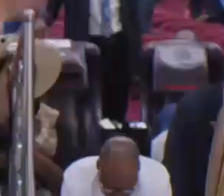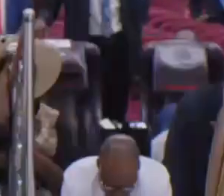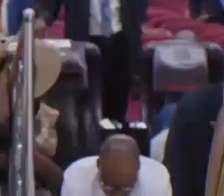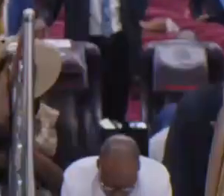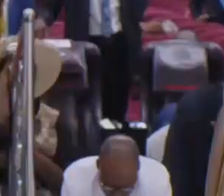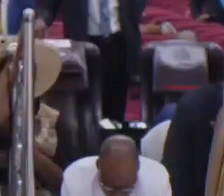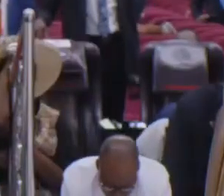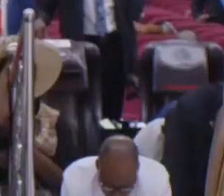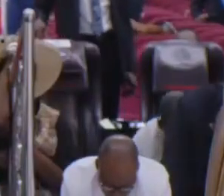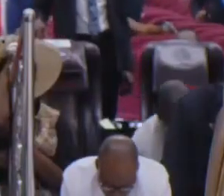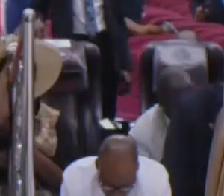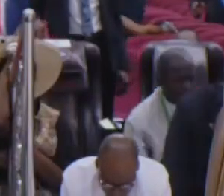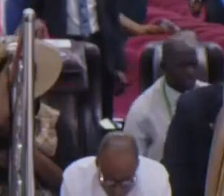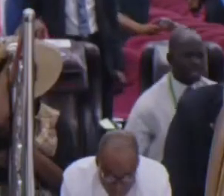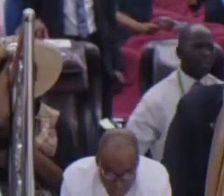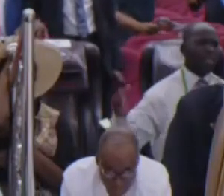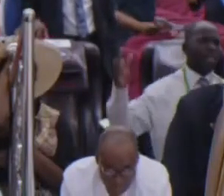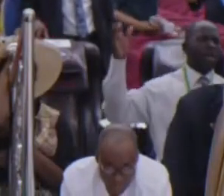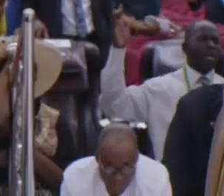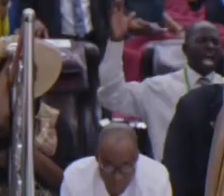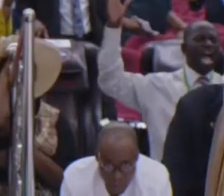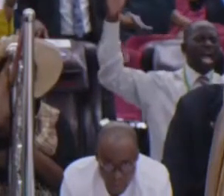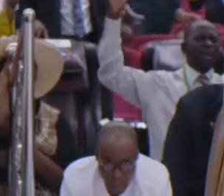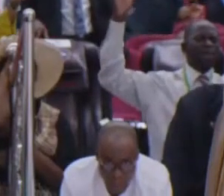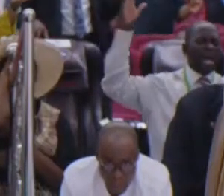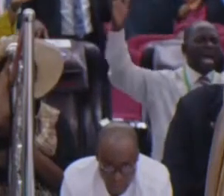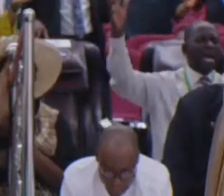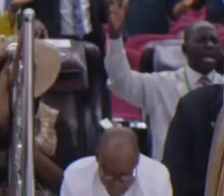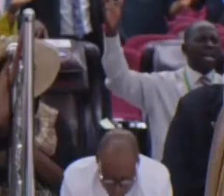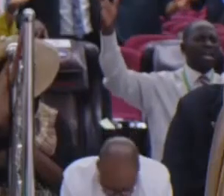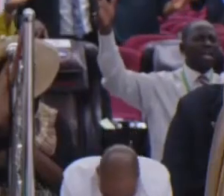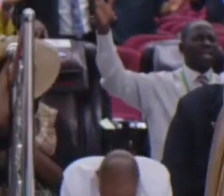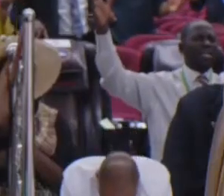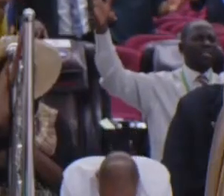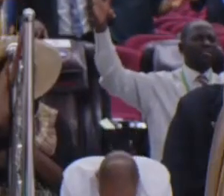The Almighty God will answer your prayers.